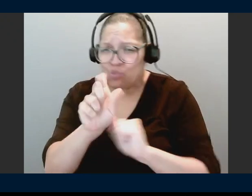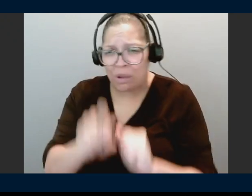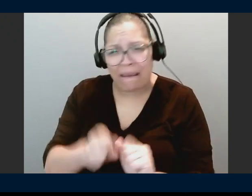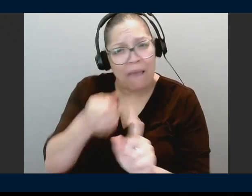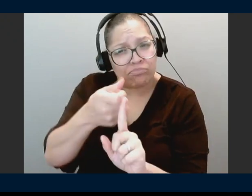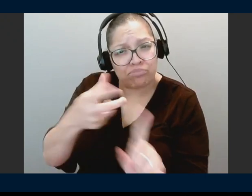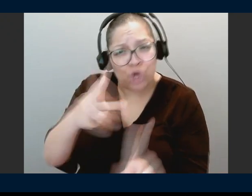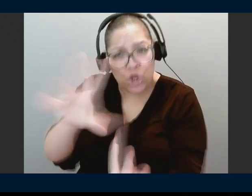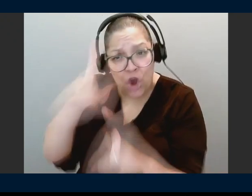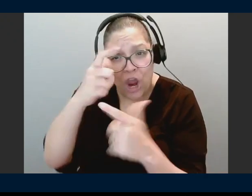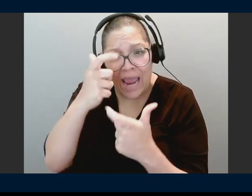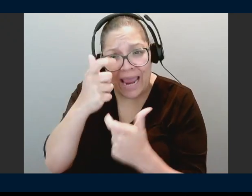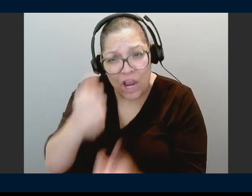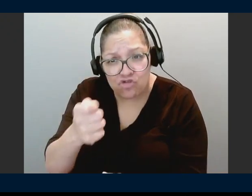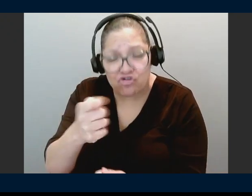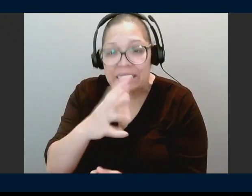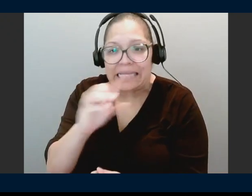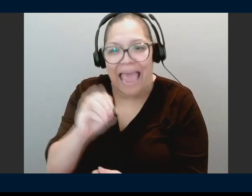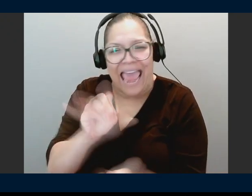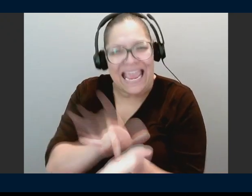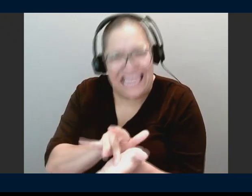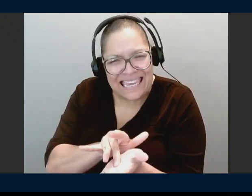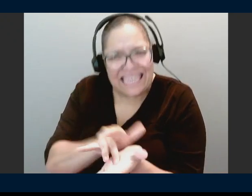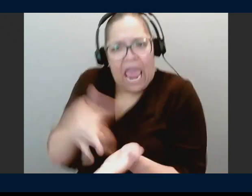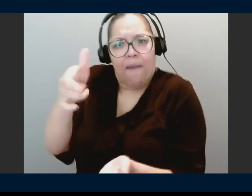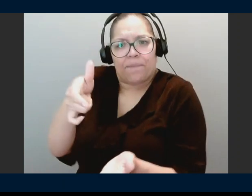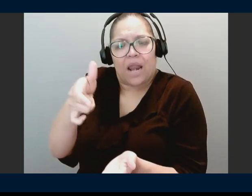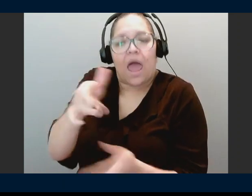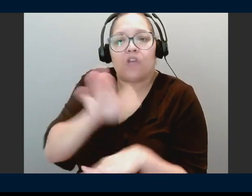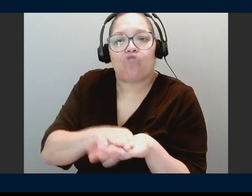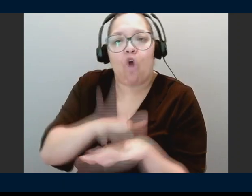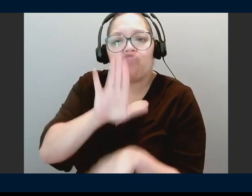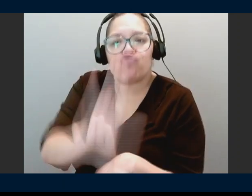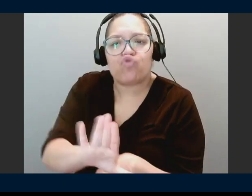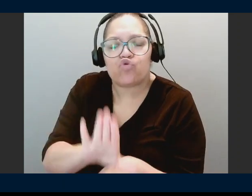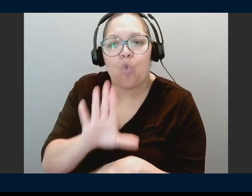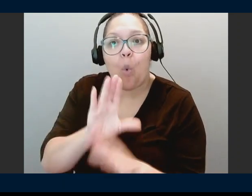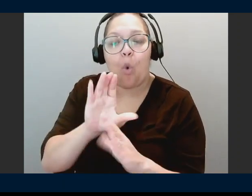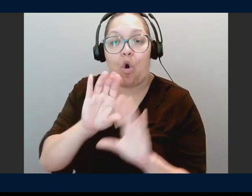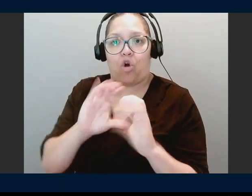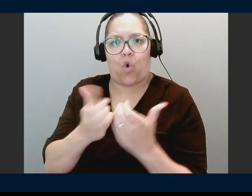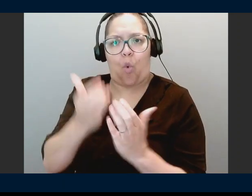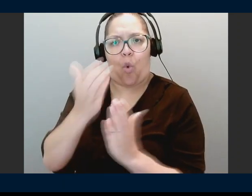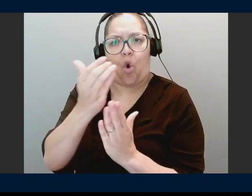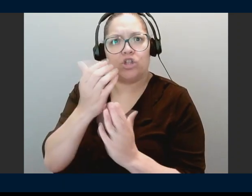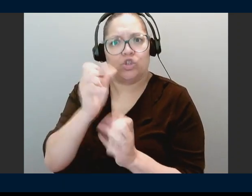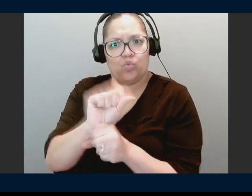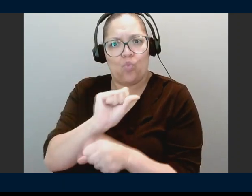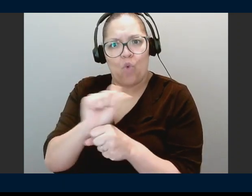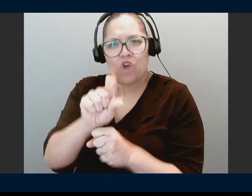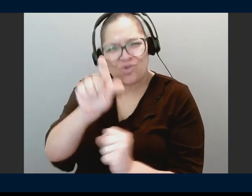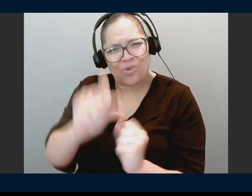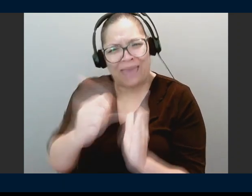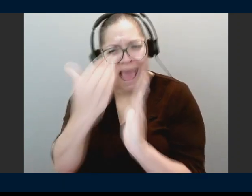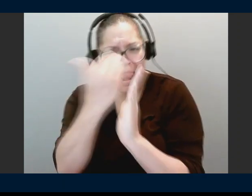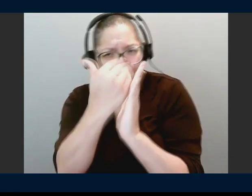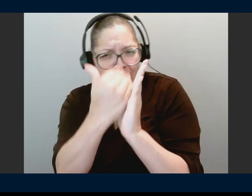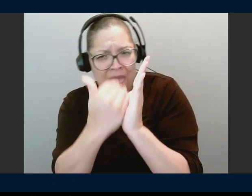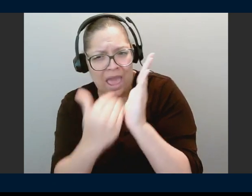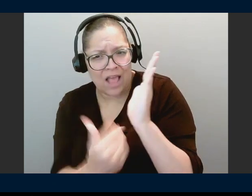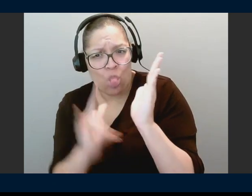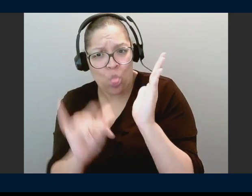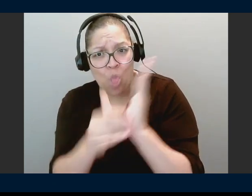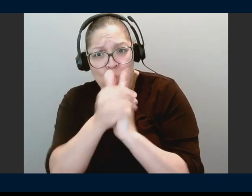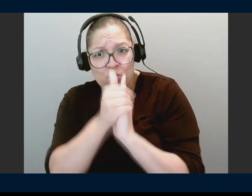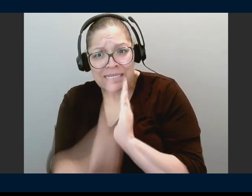and also capitalize on your coursework. Your coursework where you can list those types of skills you've gained that can help you with